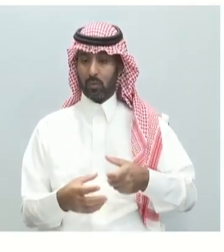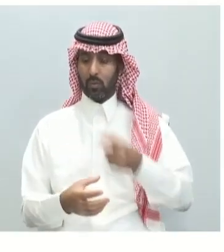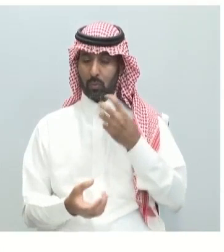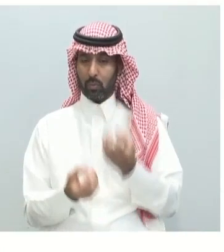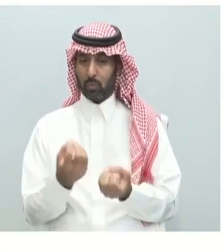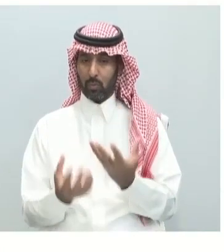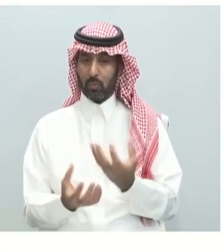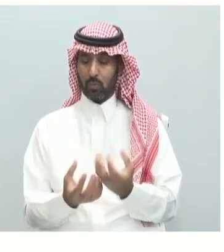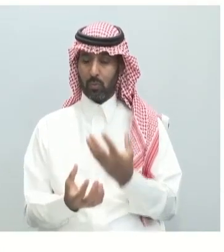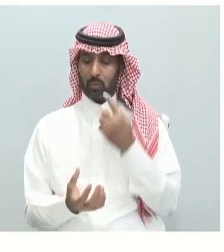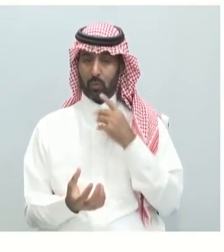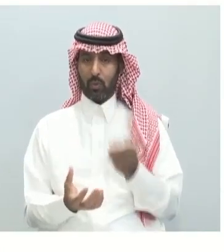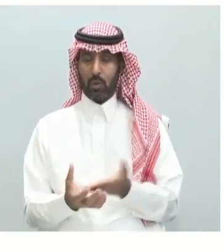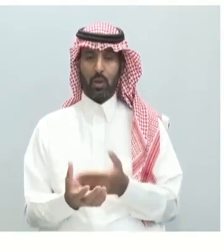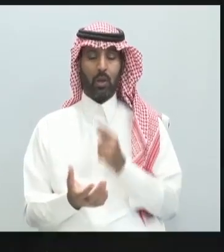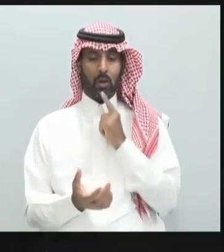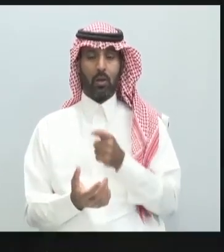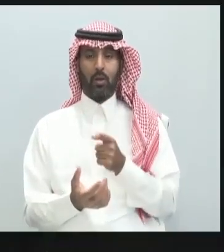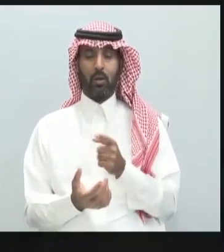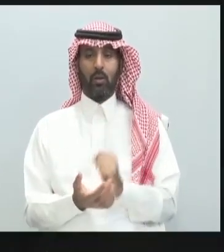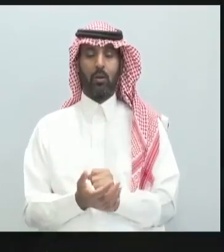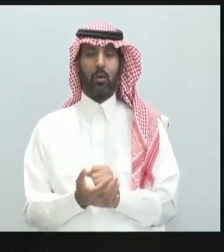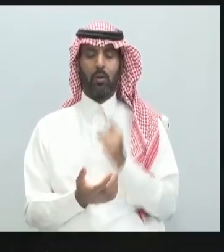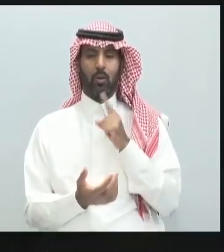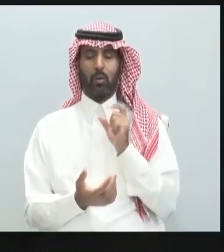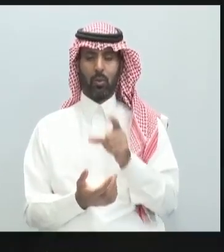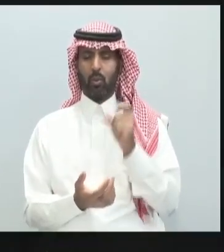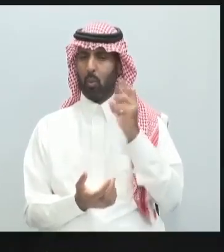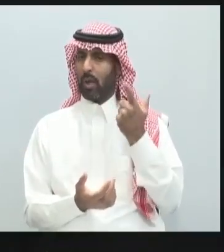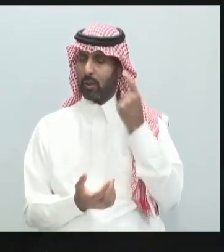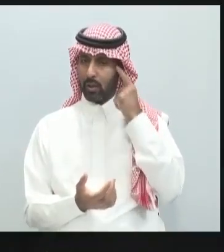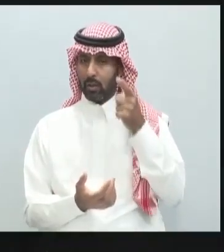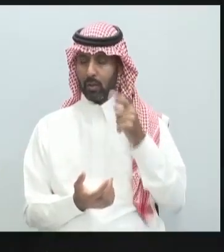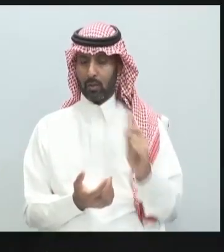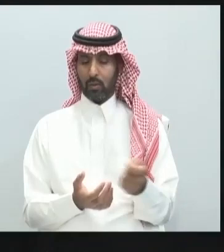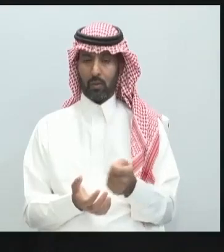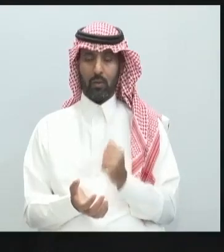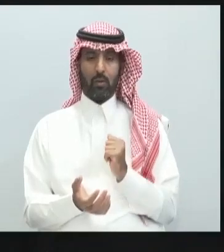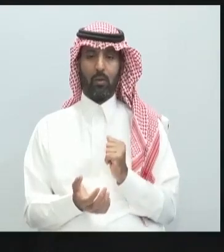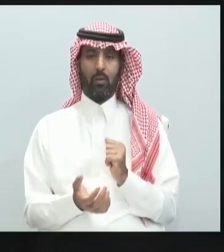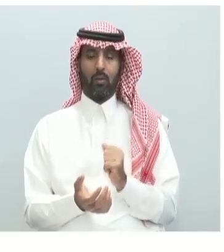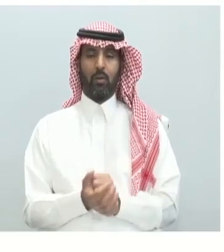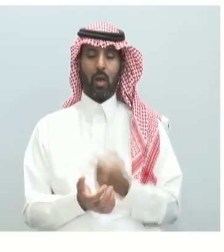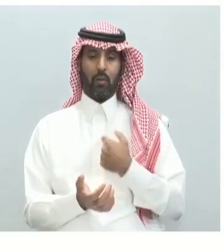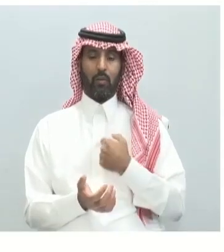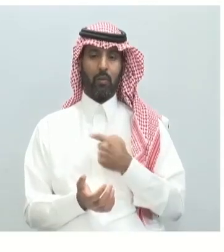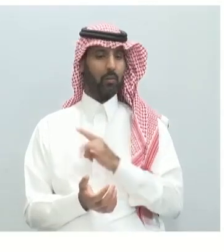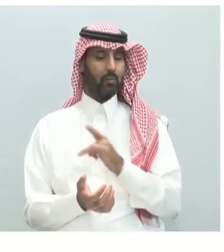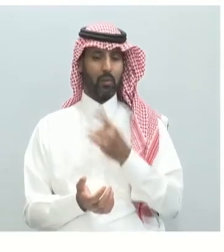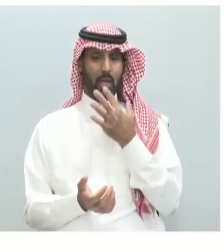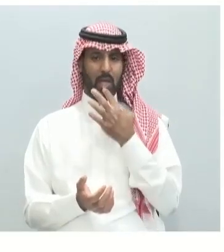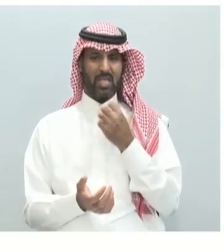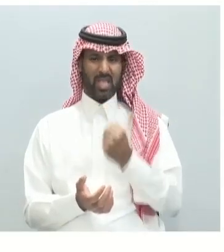Of course, this is all of these answers is up to you, your own opinion, your own answer. For example, for me, it's not